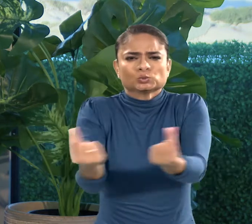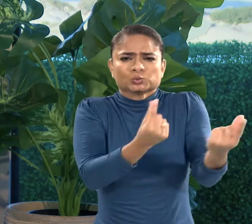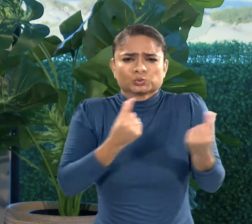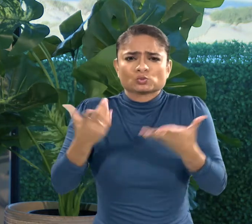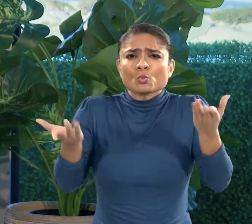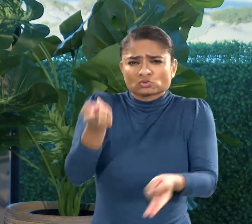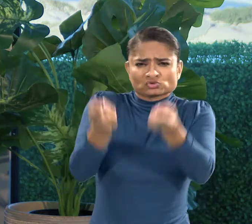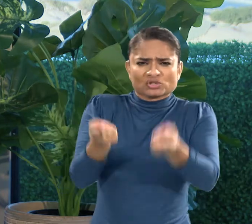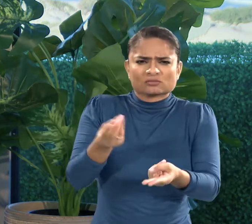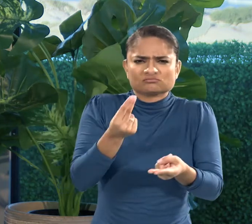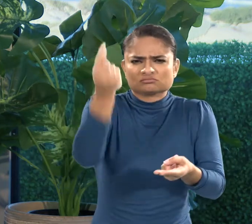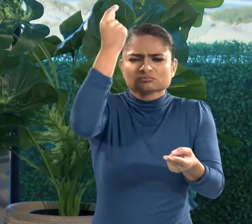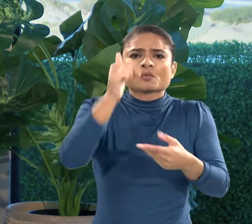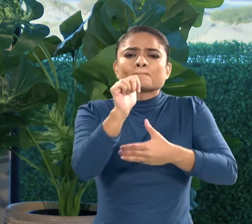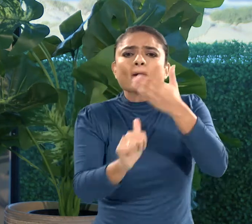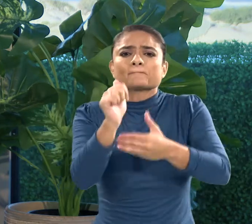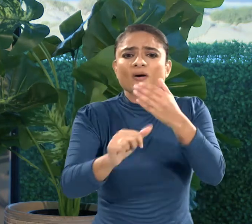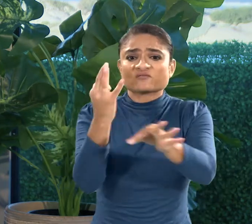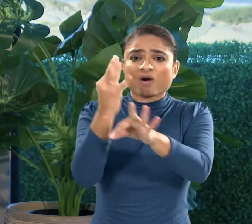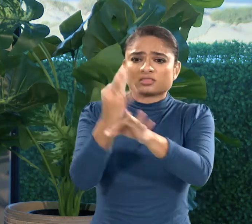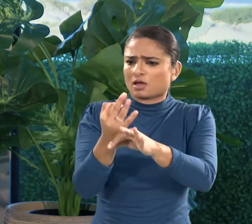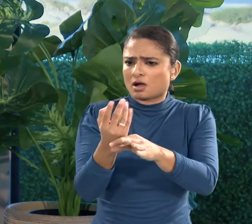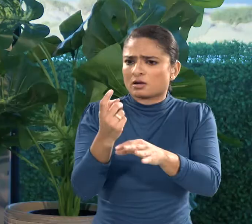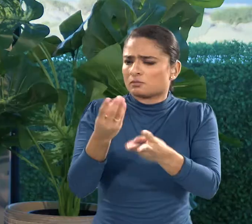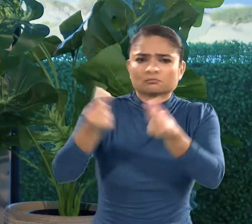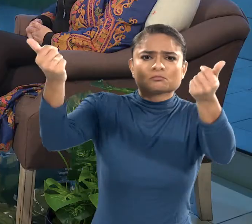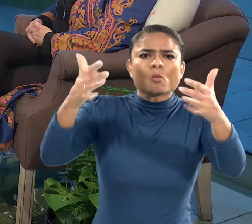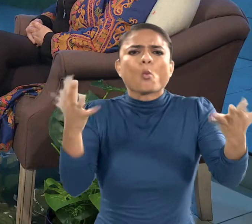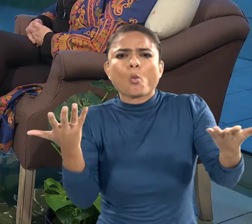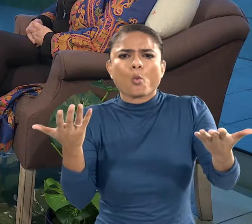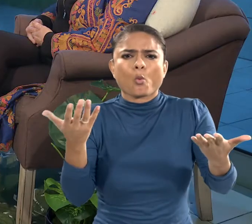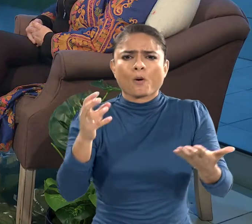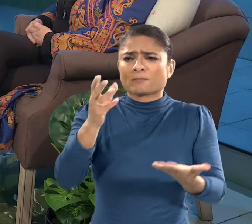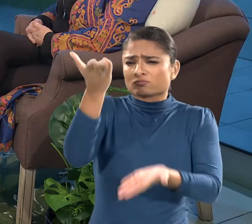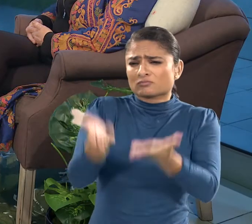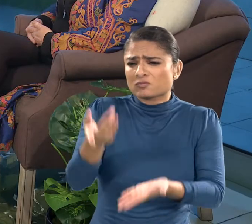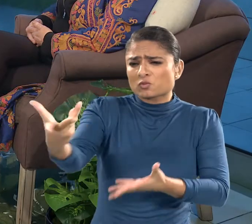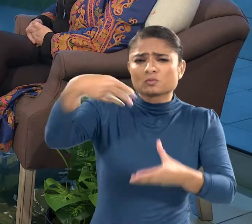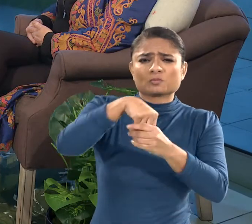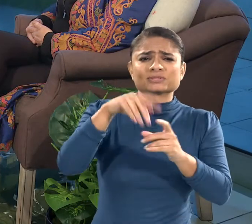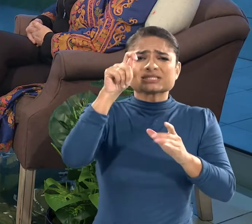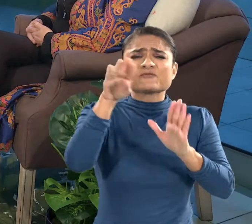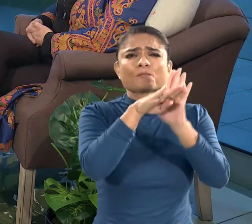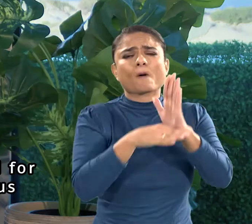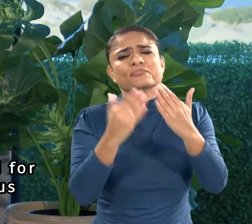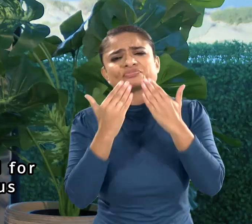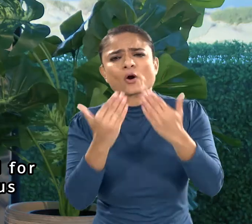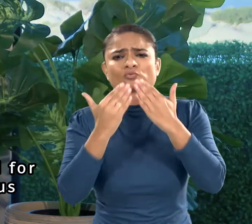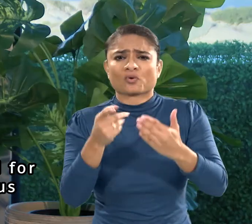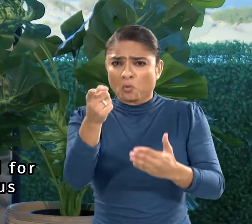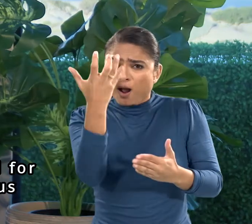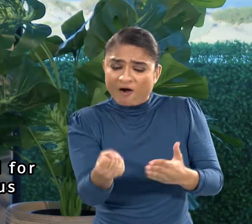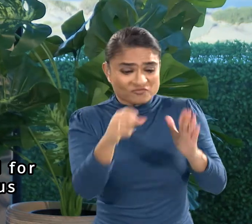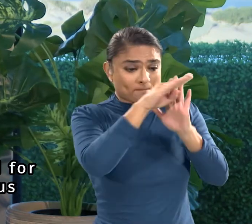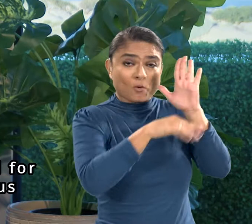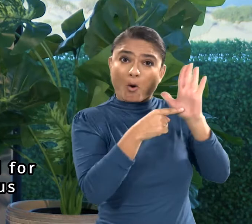up spiritually, as you said, and having the support that you need to go forth. Martha, it's been an absolute pleasure chatting with you today. Thank you so much for